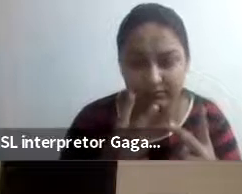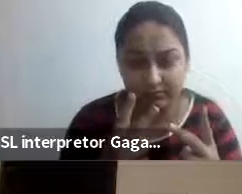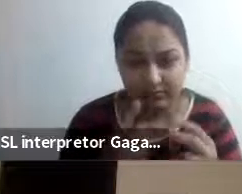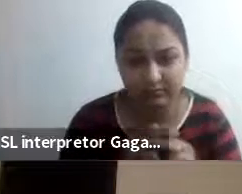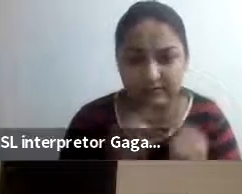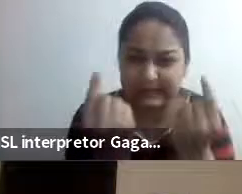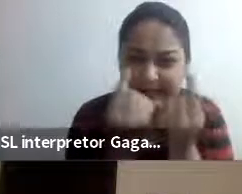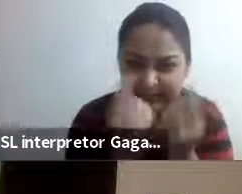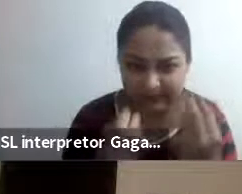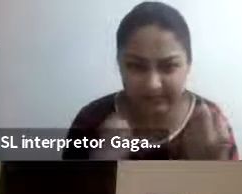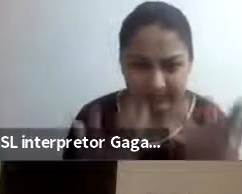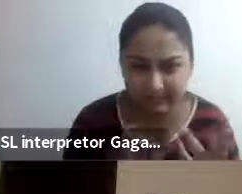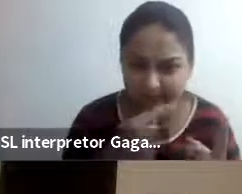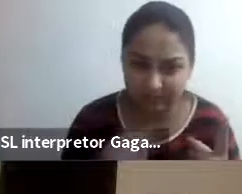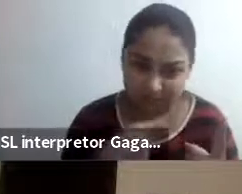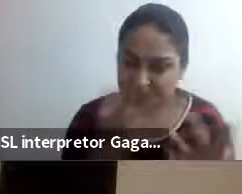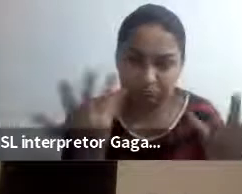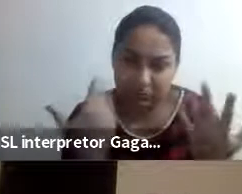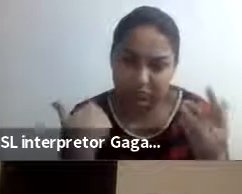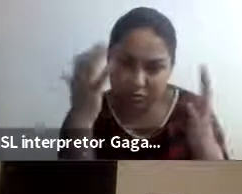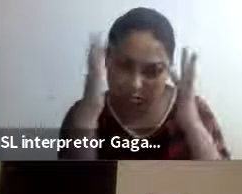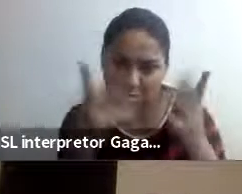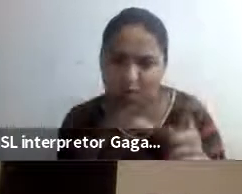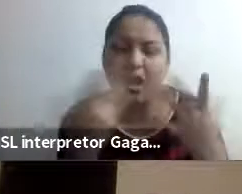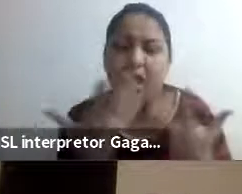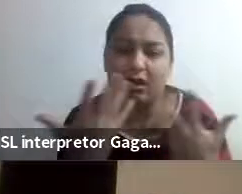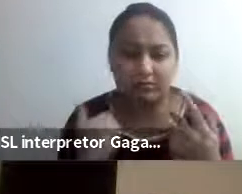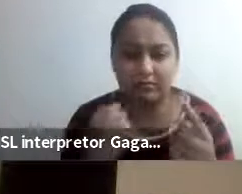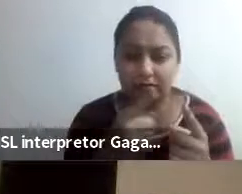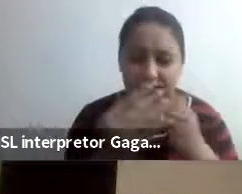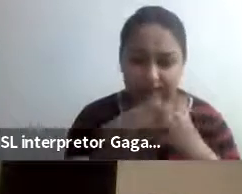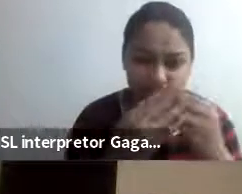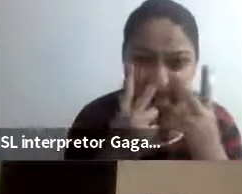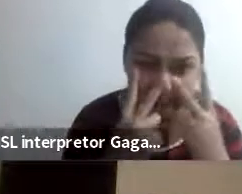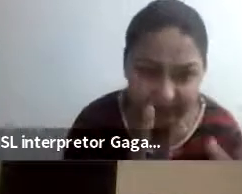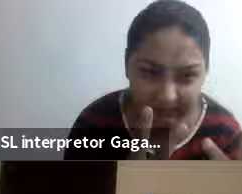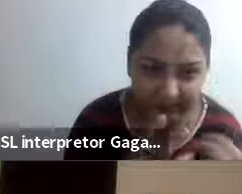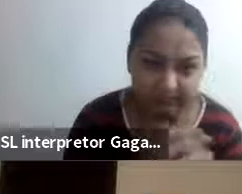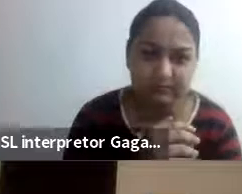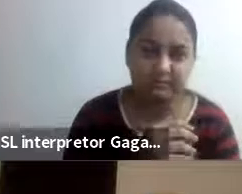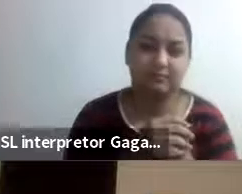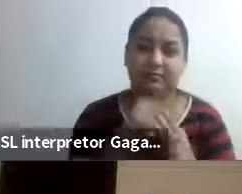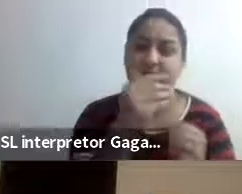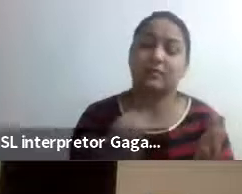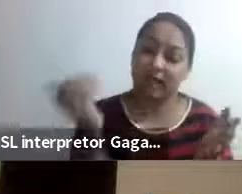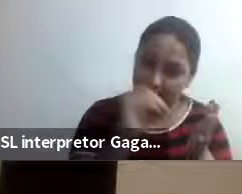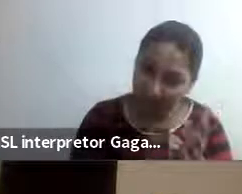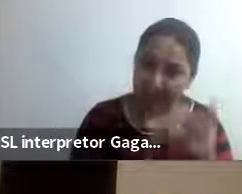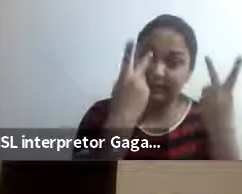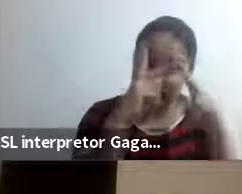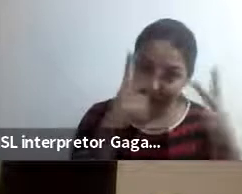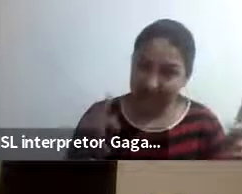symbolic, and you're not sure what they are. But if you look closely, they're actually repeated